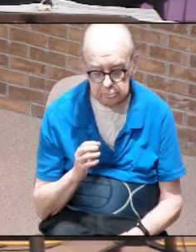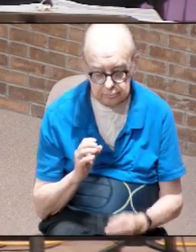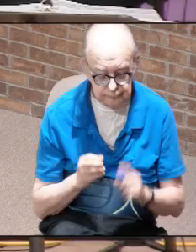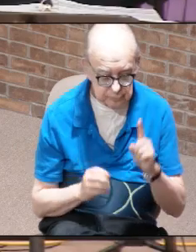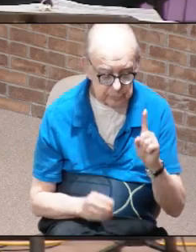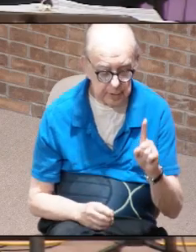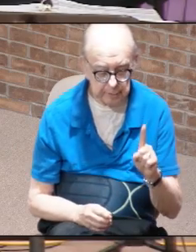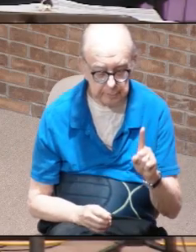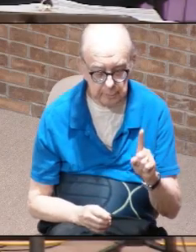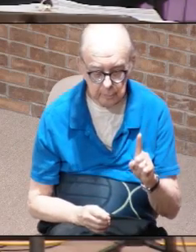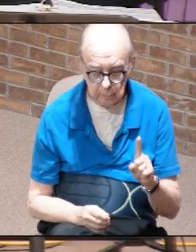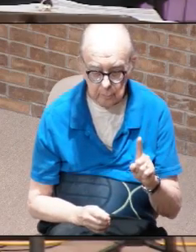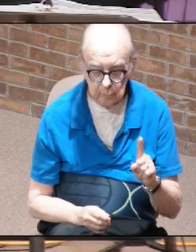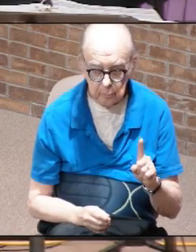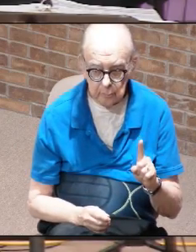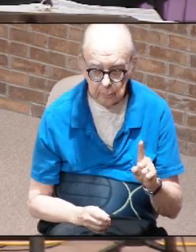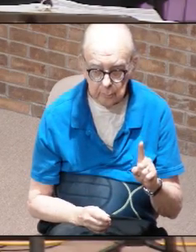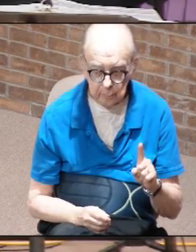Number one,